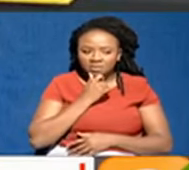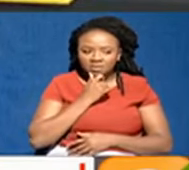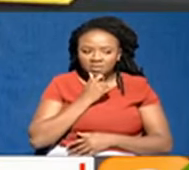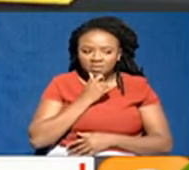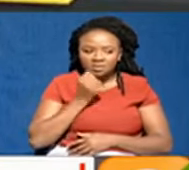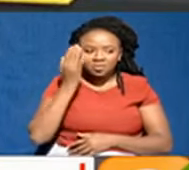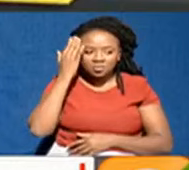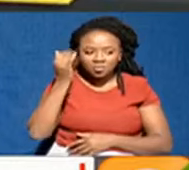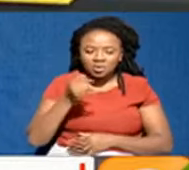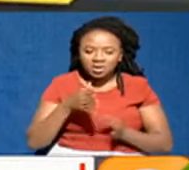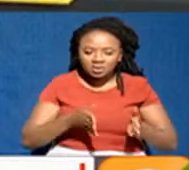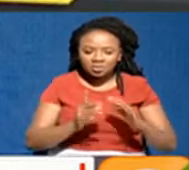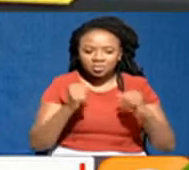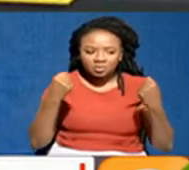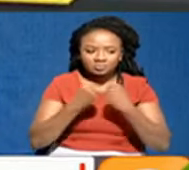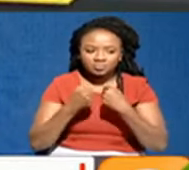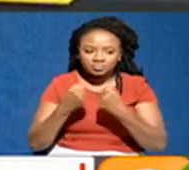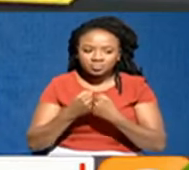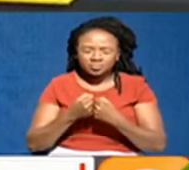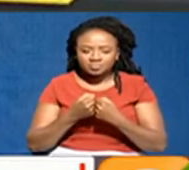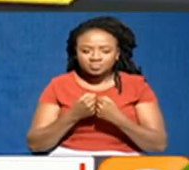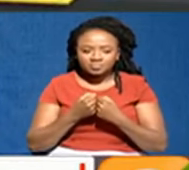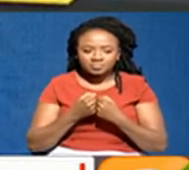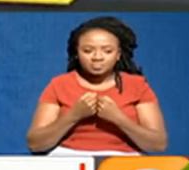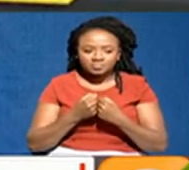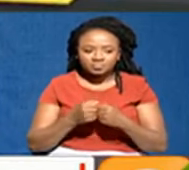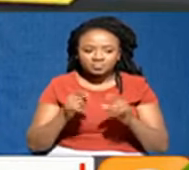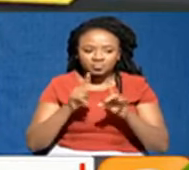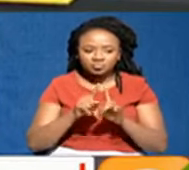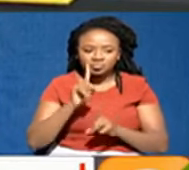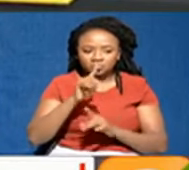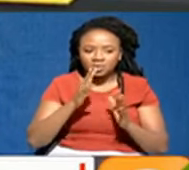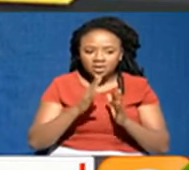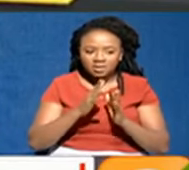causing these road crashes on the road? And one of the biggest,